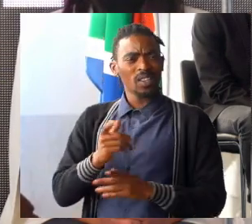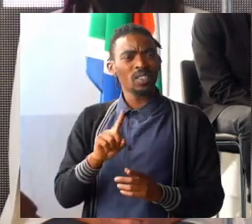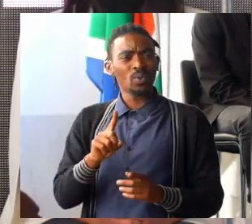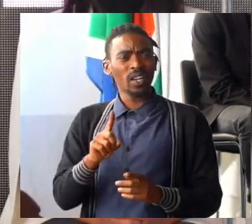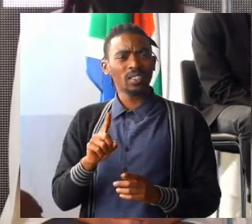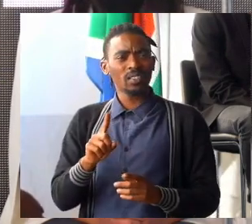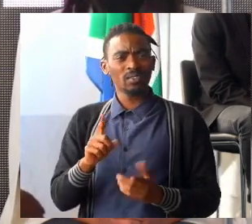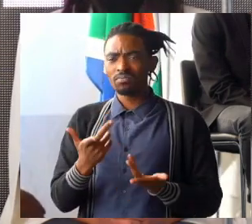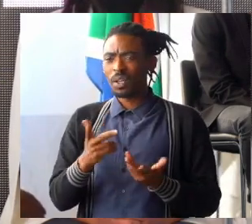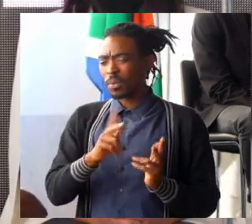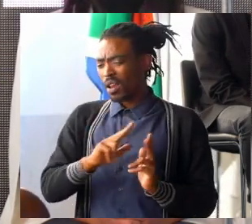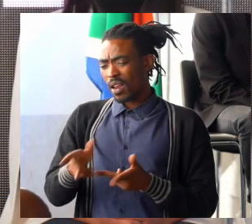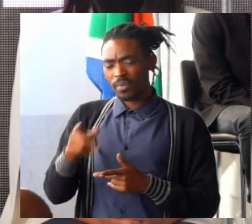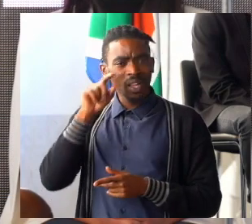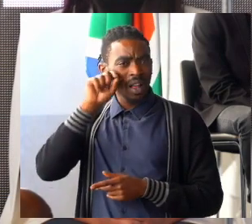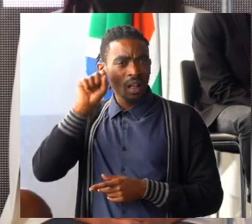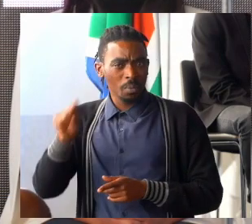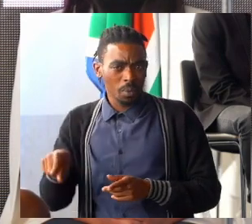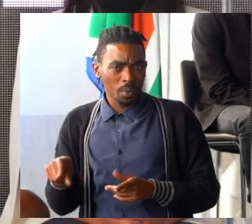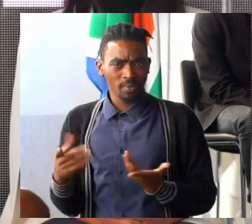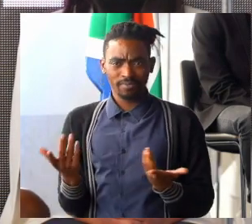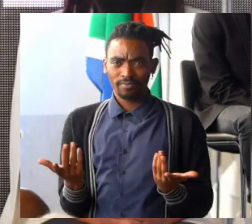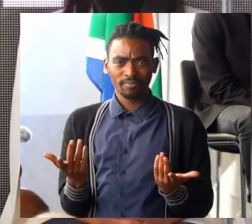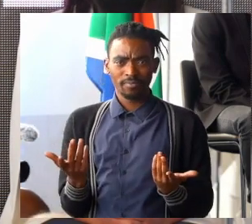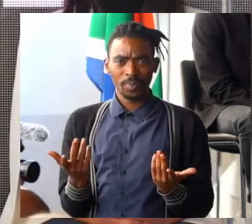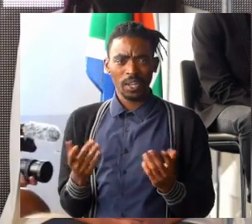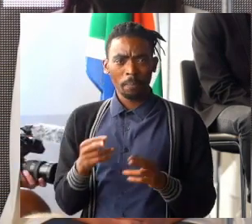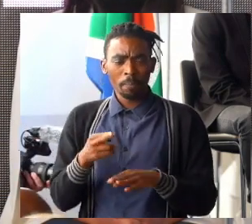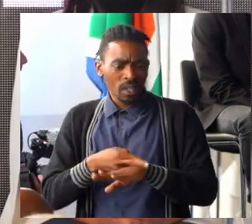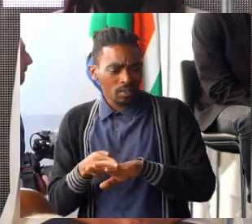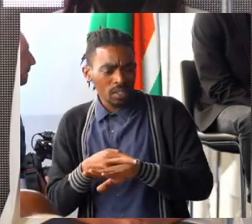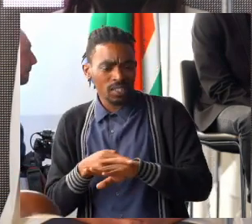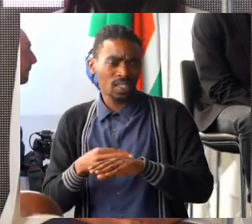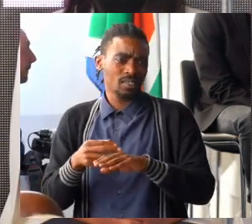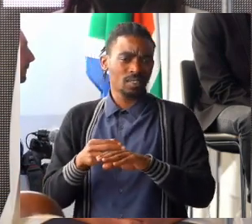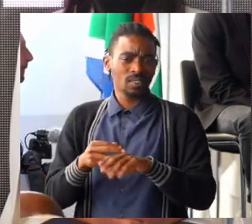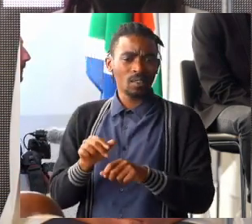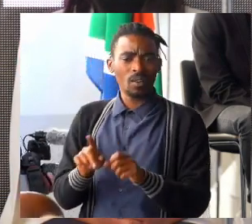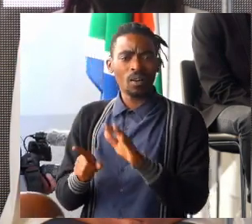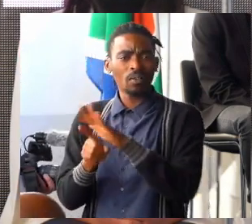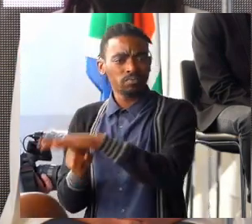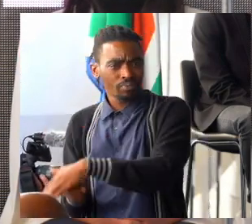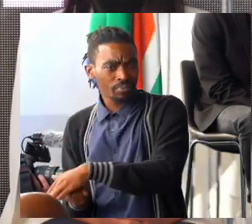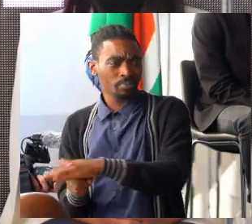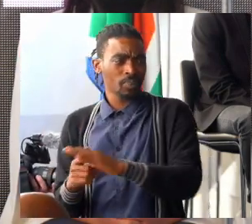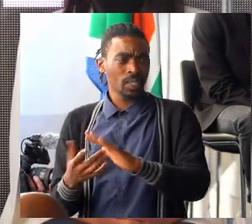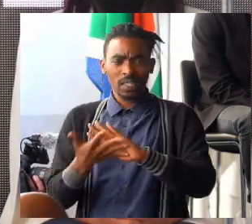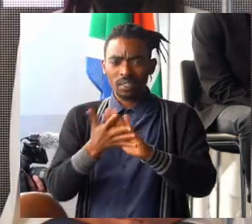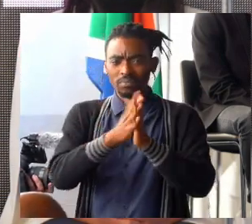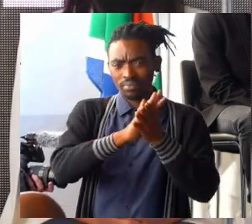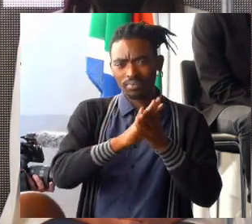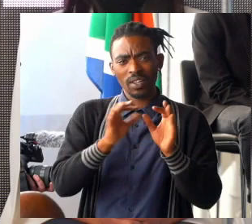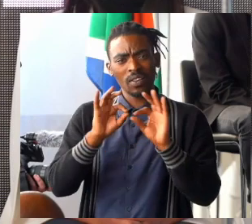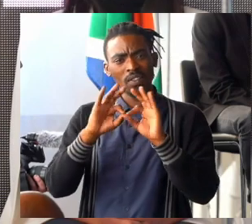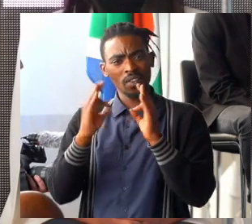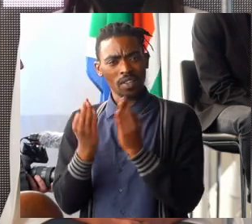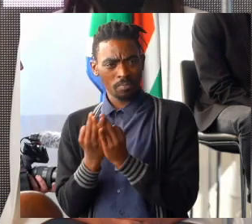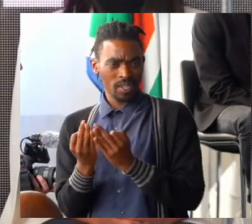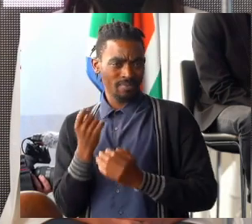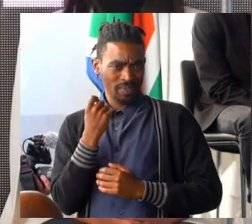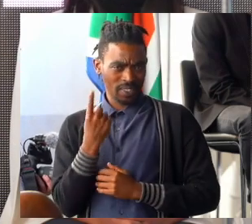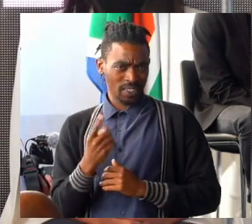dispossession, of spatial exclusion, of racist oppression, of destruction of family and community